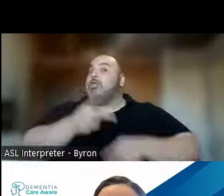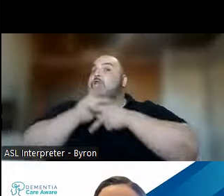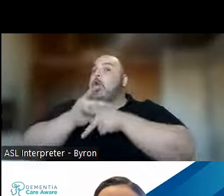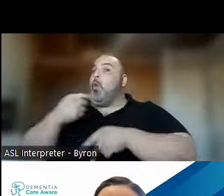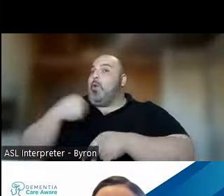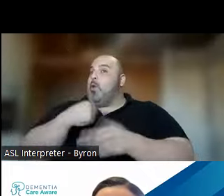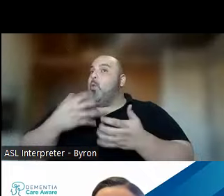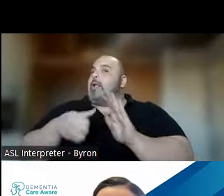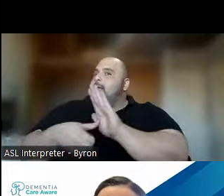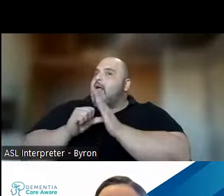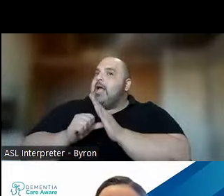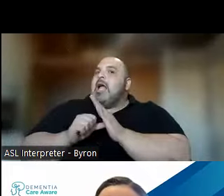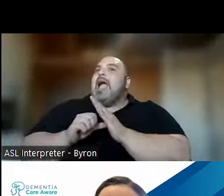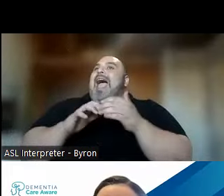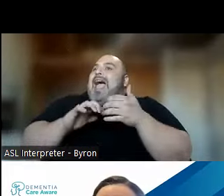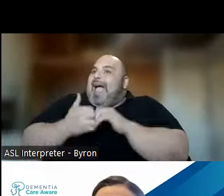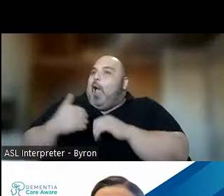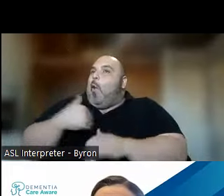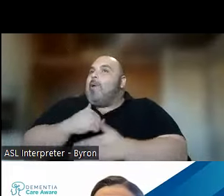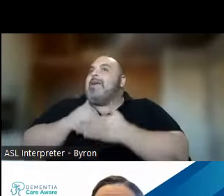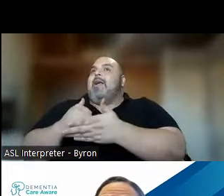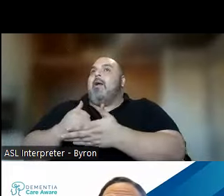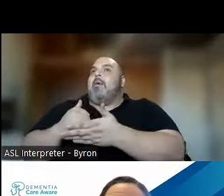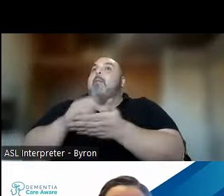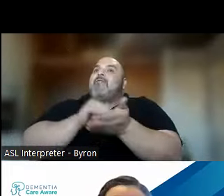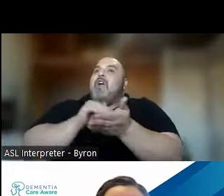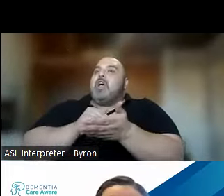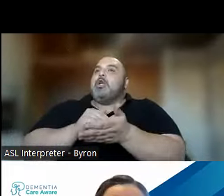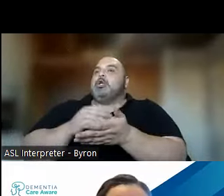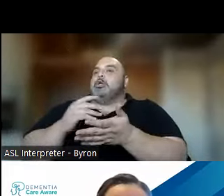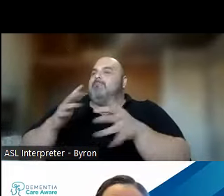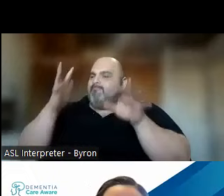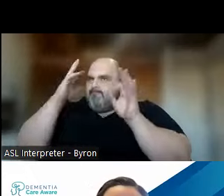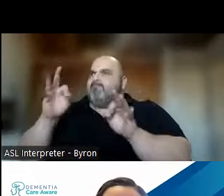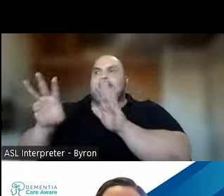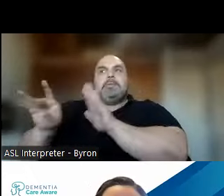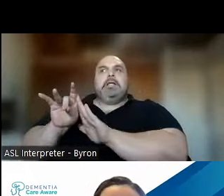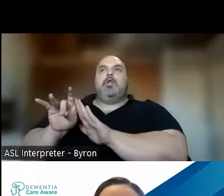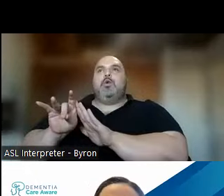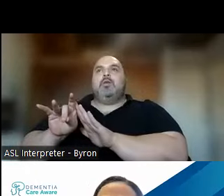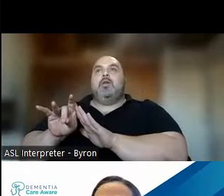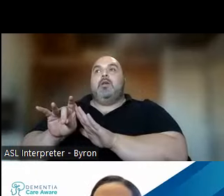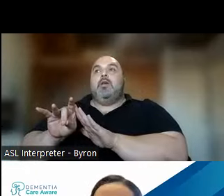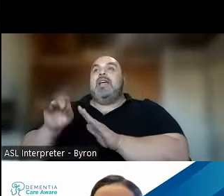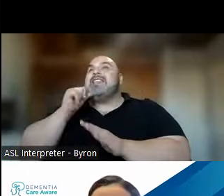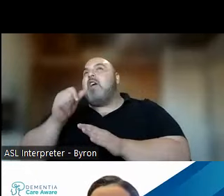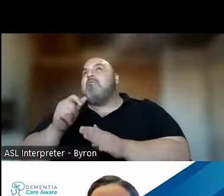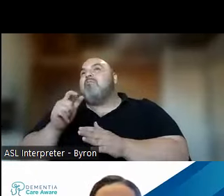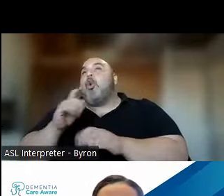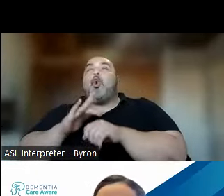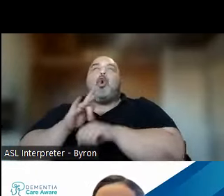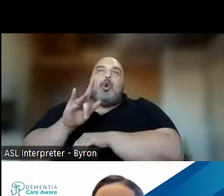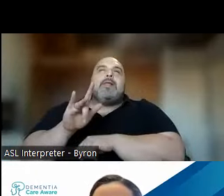emphasize how we can help providers make timely, earlier diagnoses than they might otherwise, not necessarily